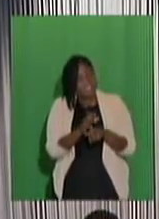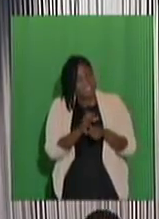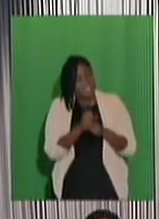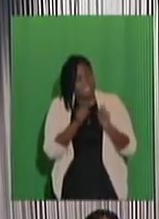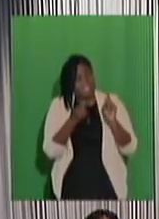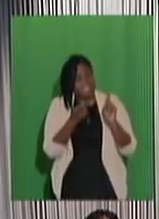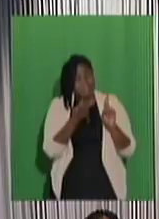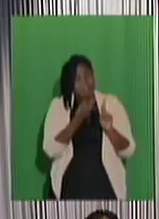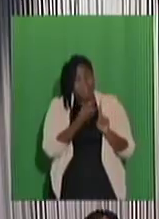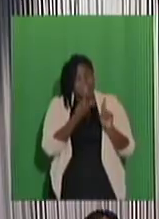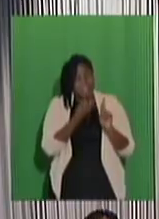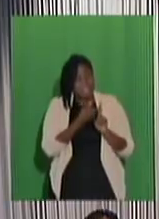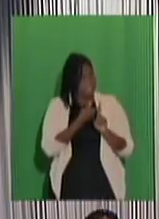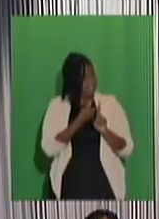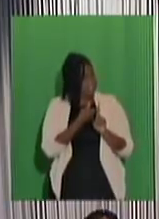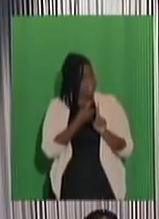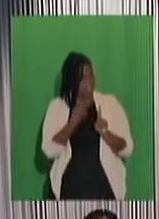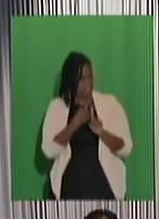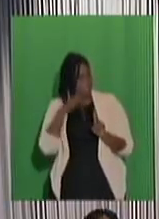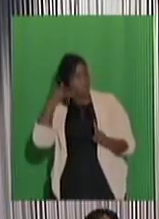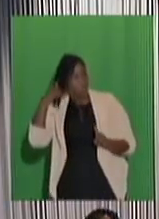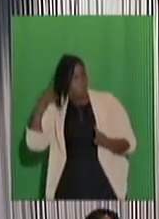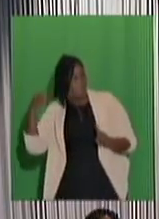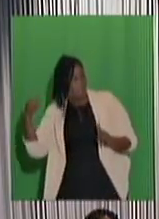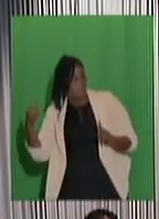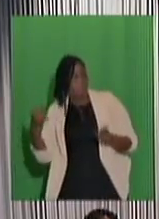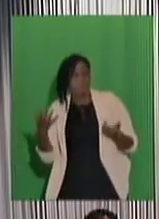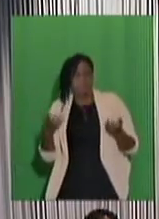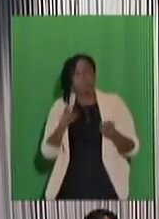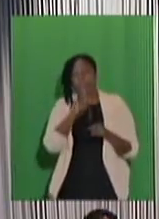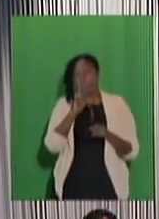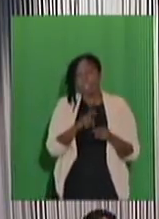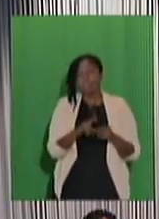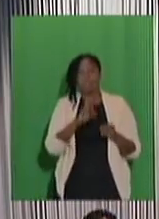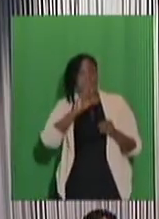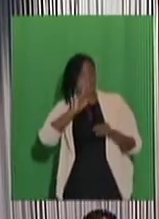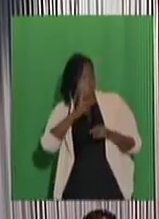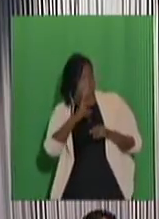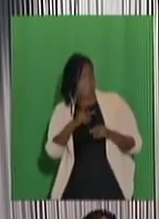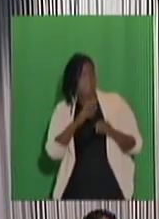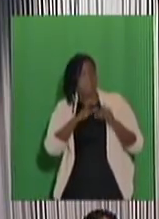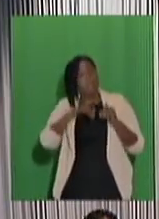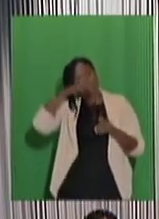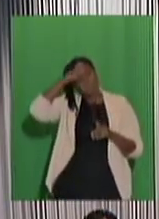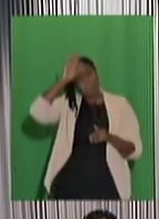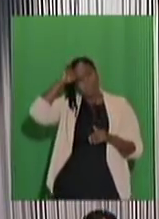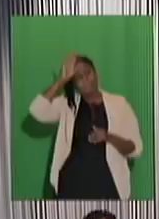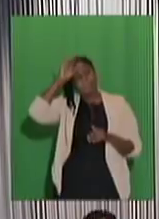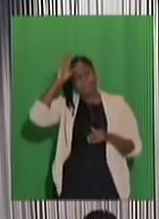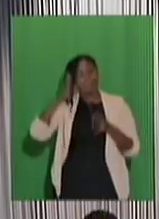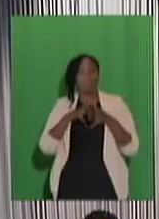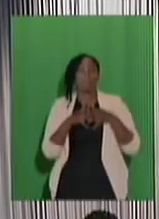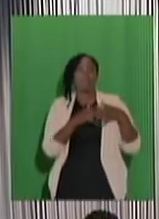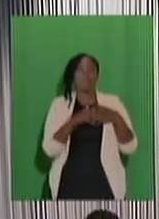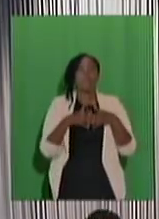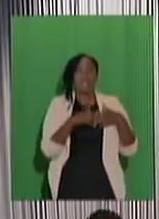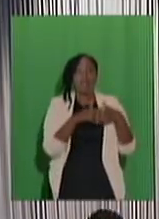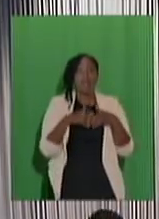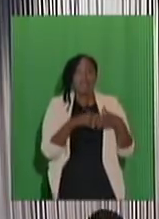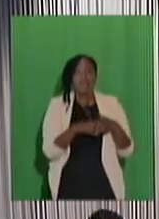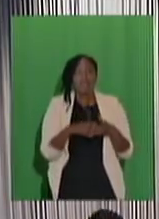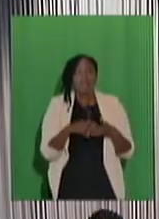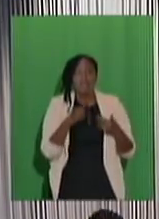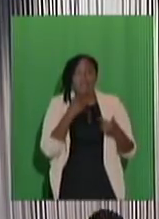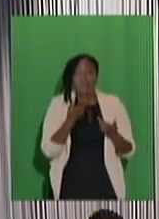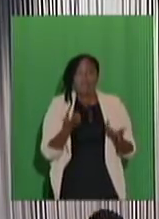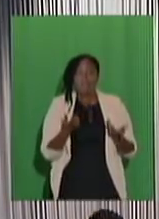to stop exporting those N95 masks to certain countries, with particular to Canada and the Latin America. Would this affect us